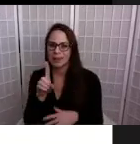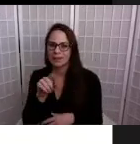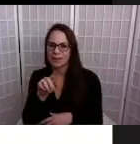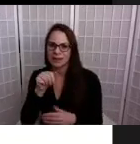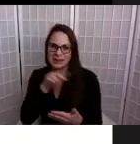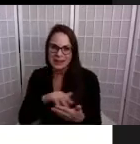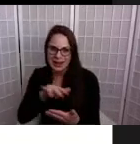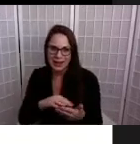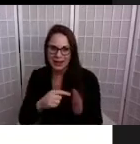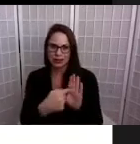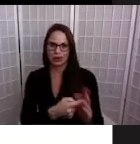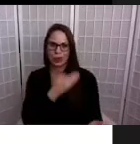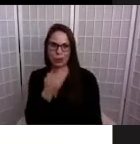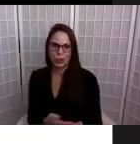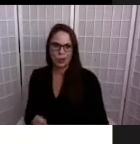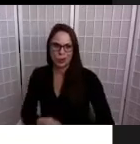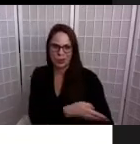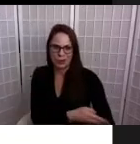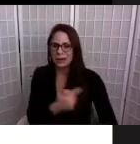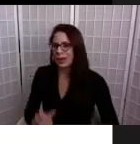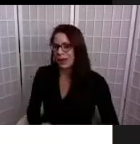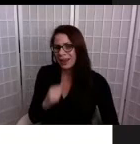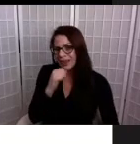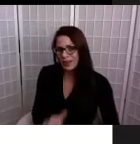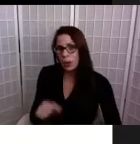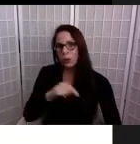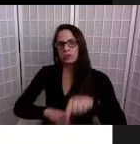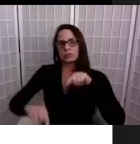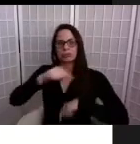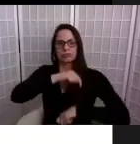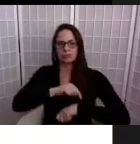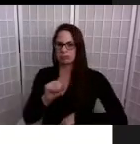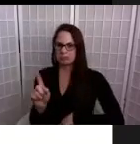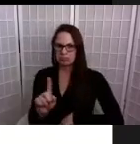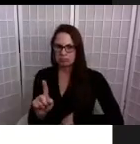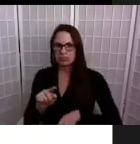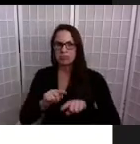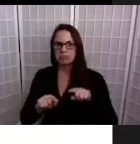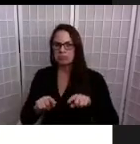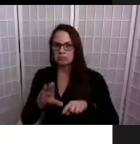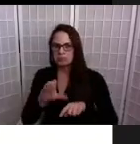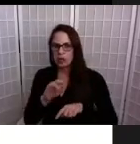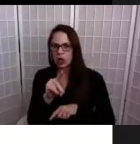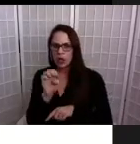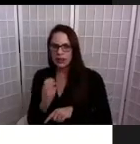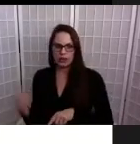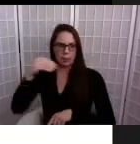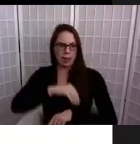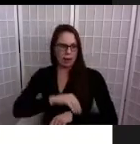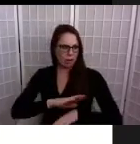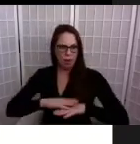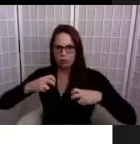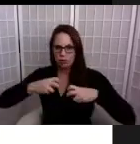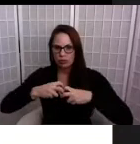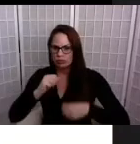and they certainly don't set the clock back or put cartilage back on your joints. So